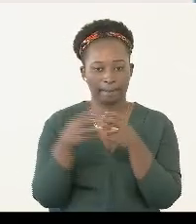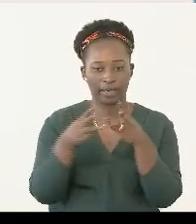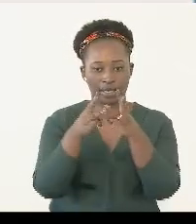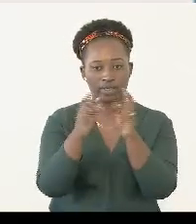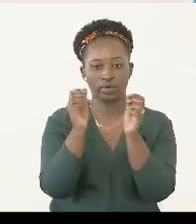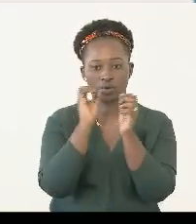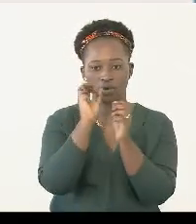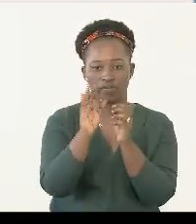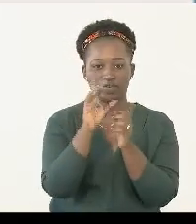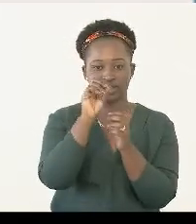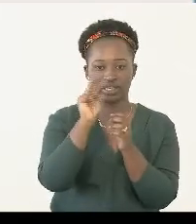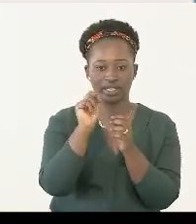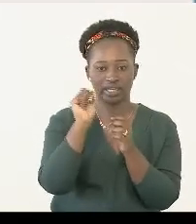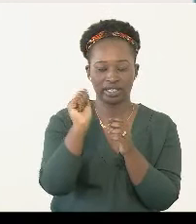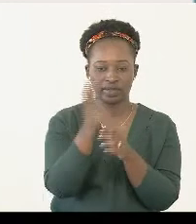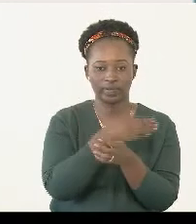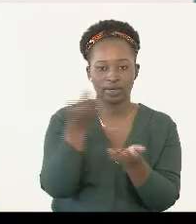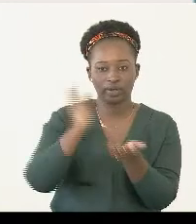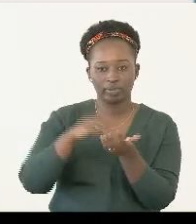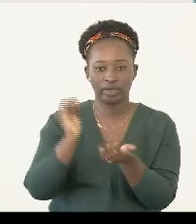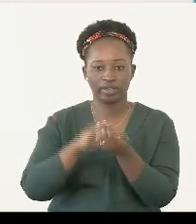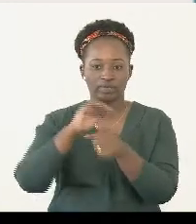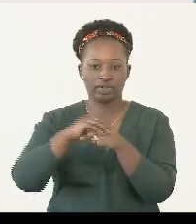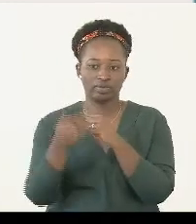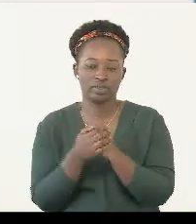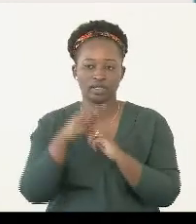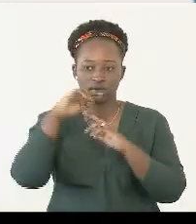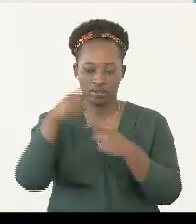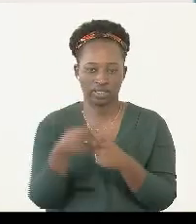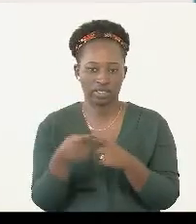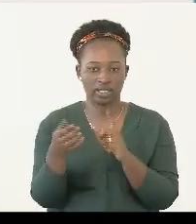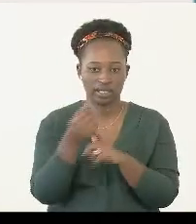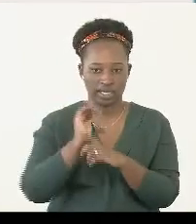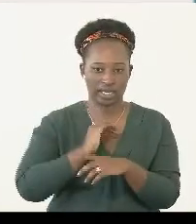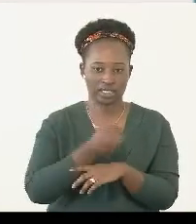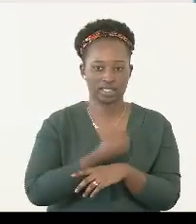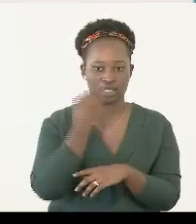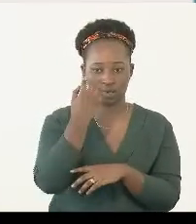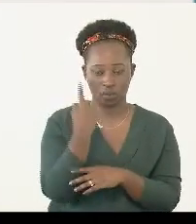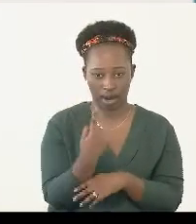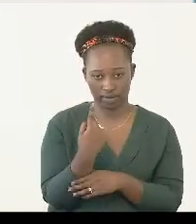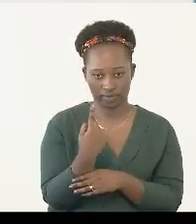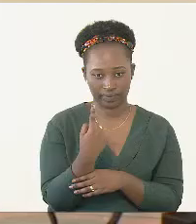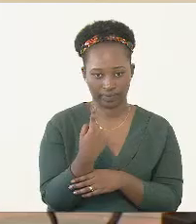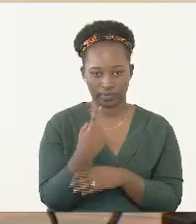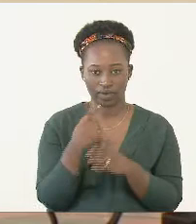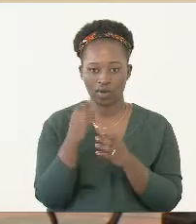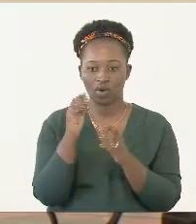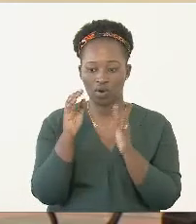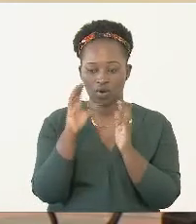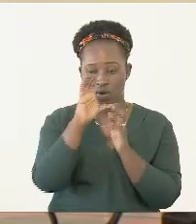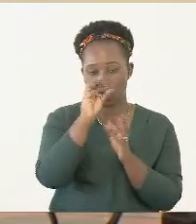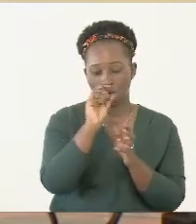replication are falsified by this result. That takes us to the 3. 1, conservative.